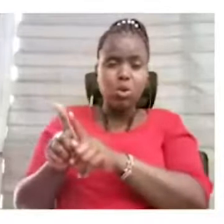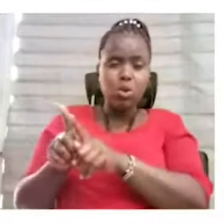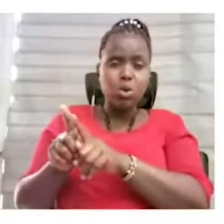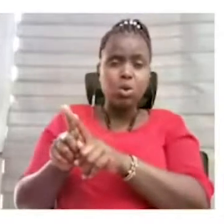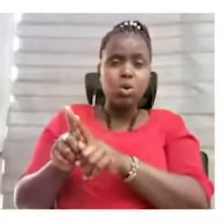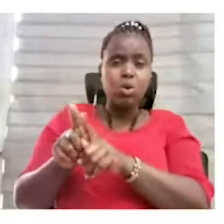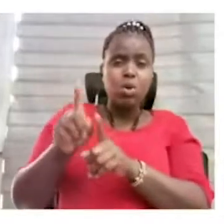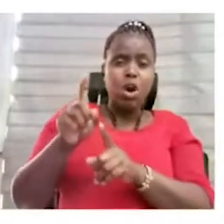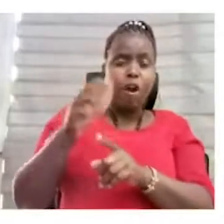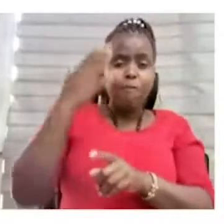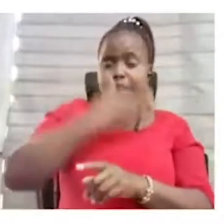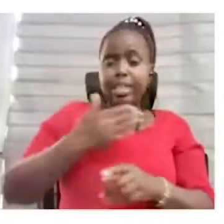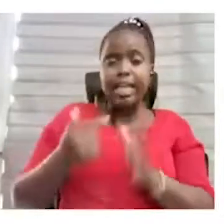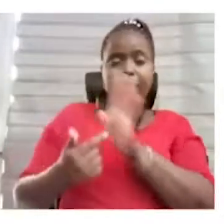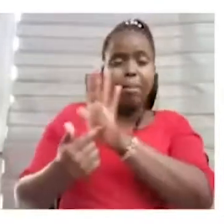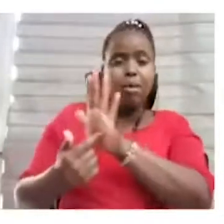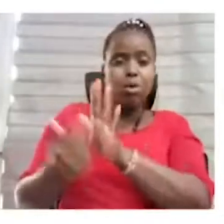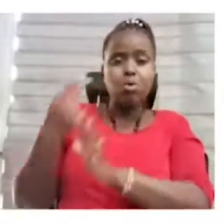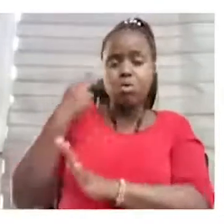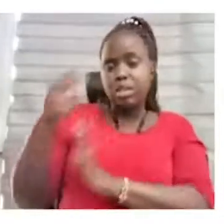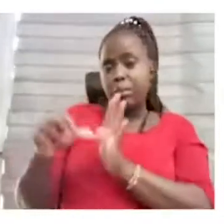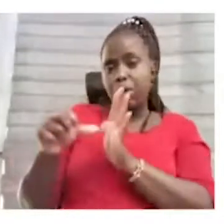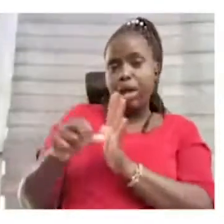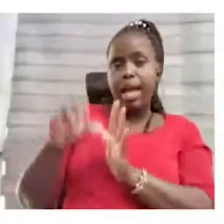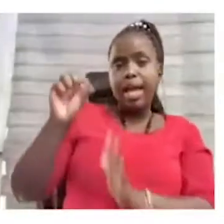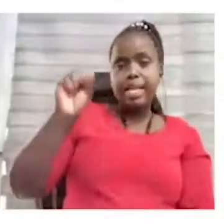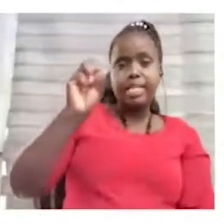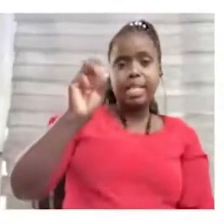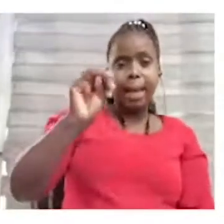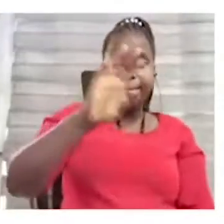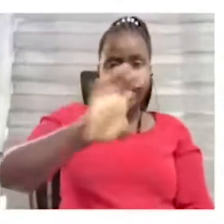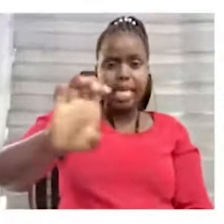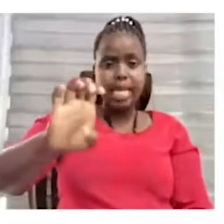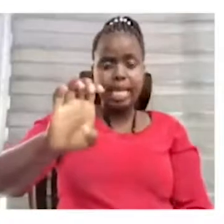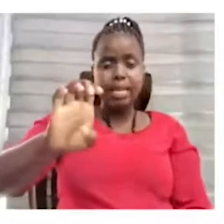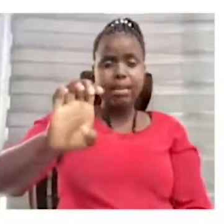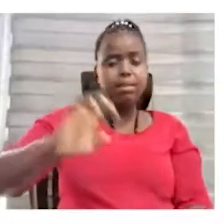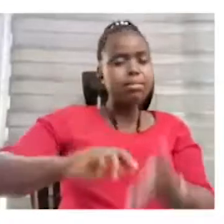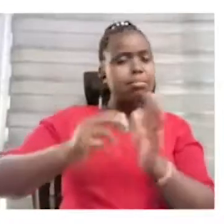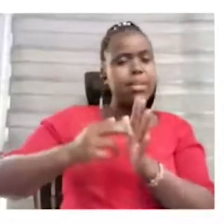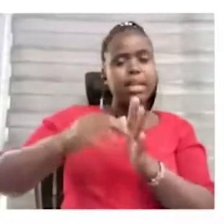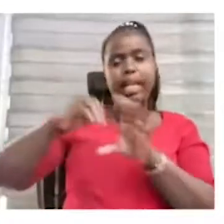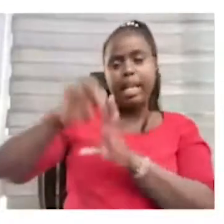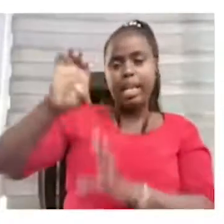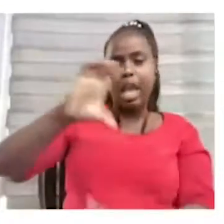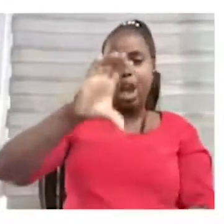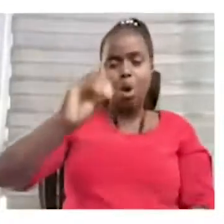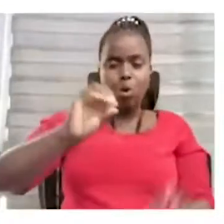on the SME and the micro SMEs within our ecosystem, and then the drive towards cashless. So